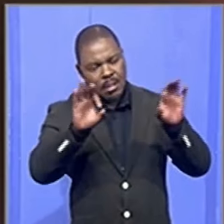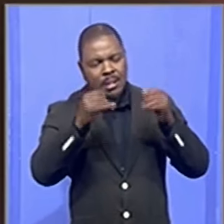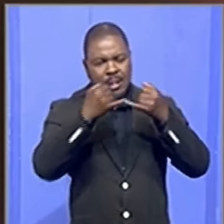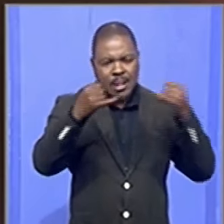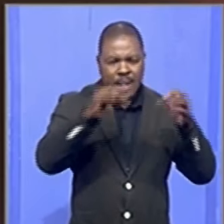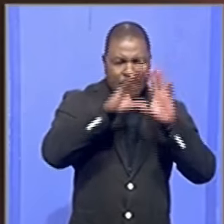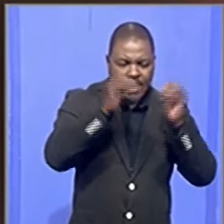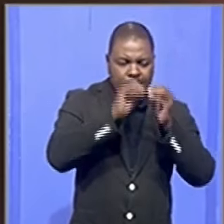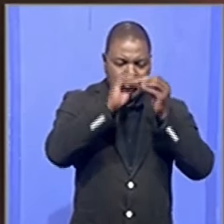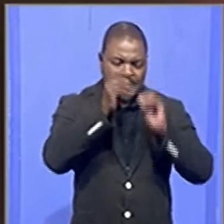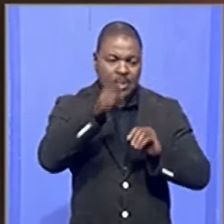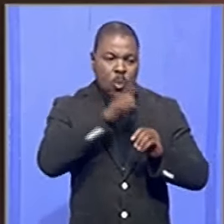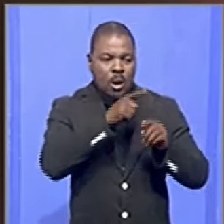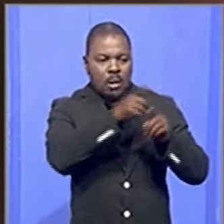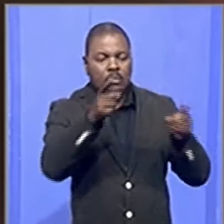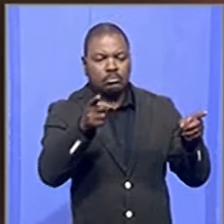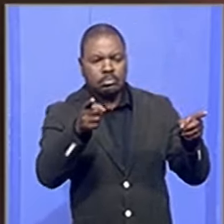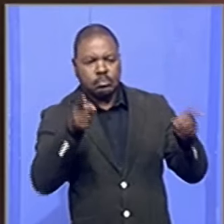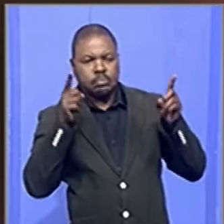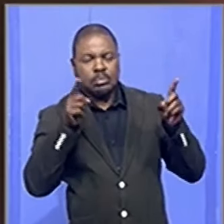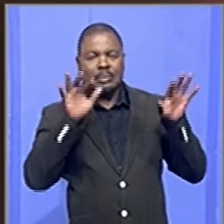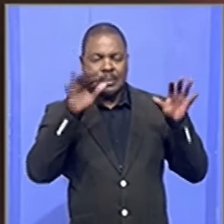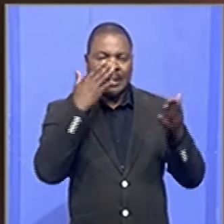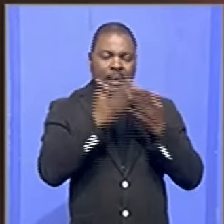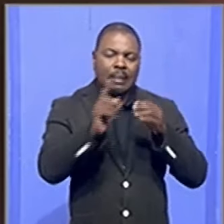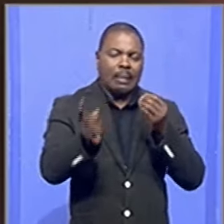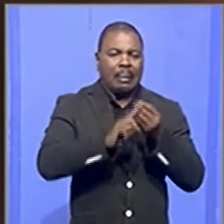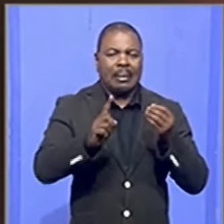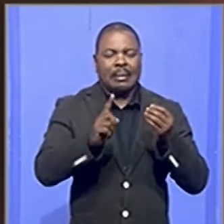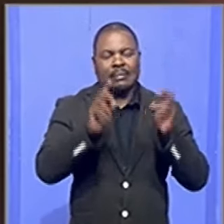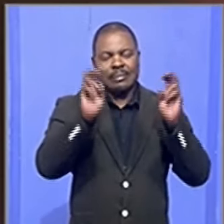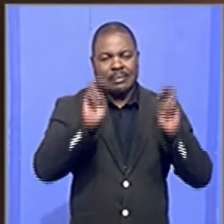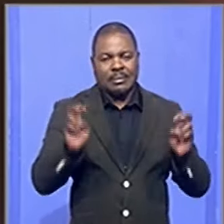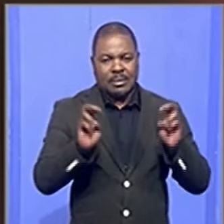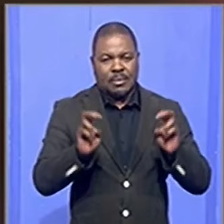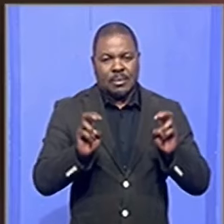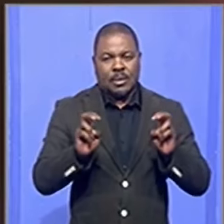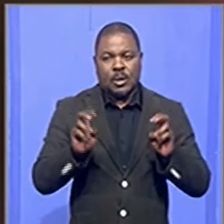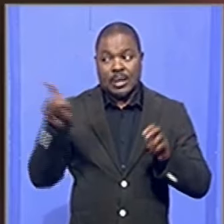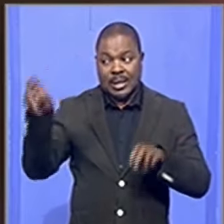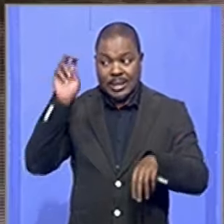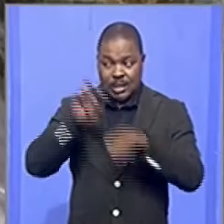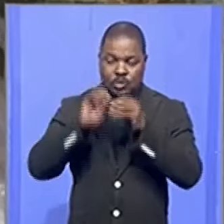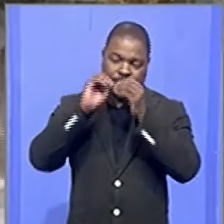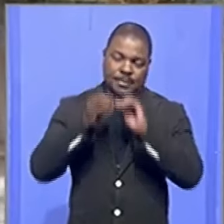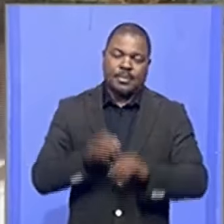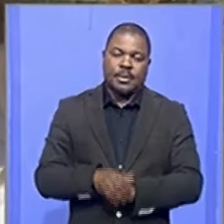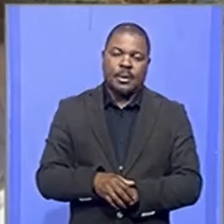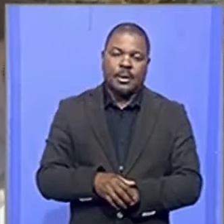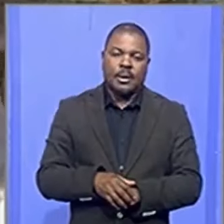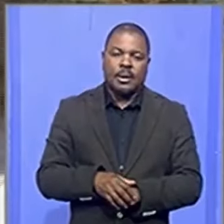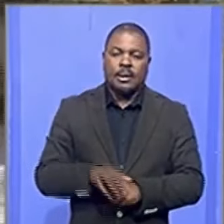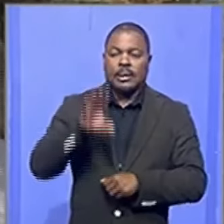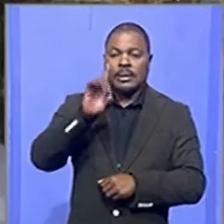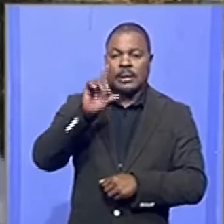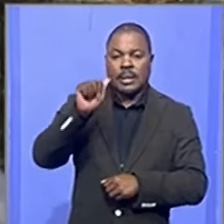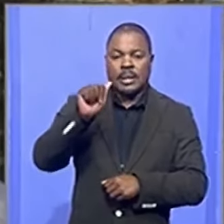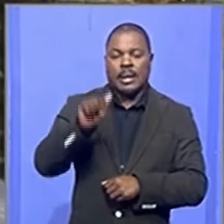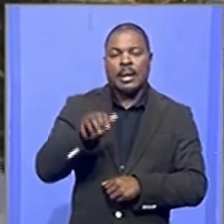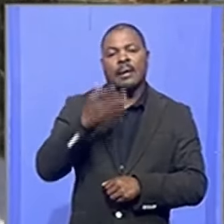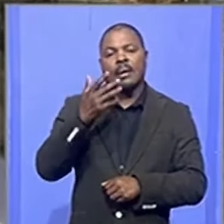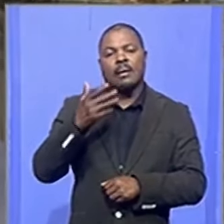that pose hazards to members of the public on any part of its network. Molekgotla wa DA kwa masepaleng